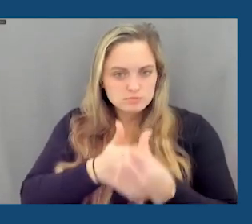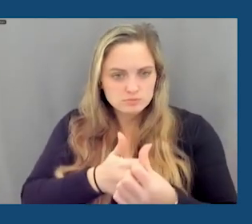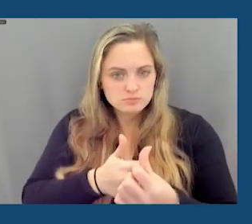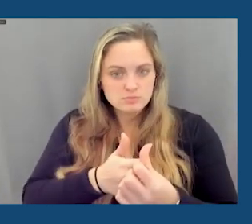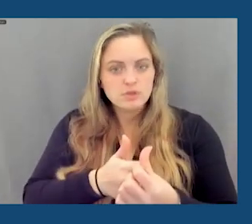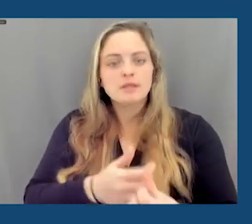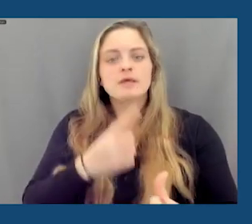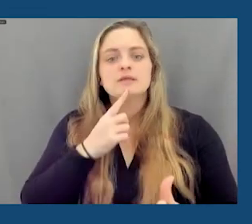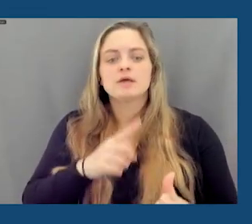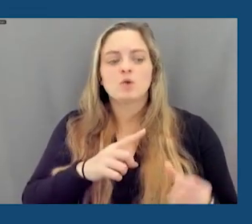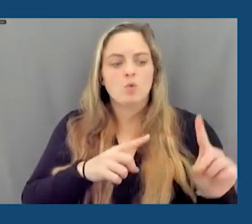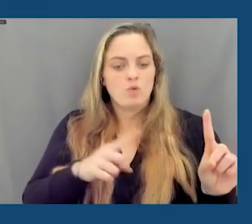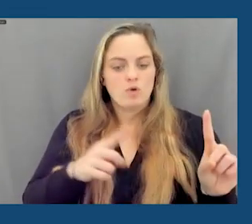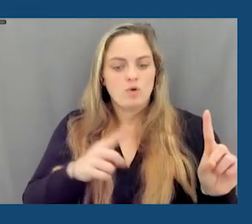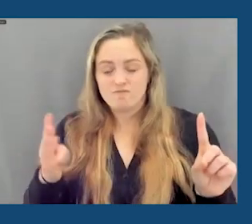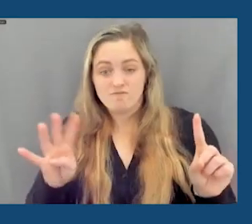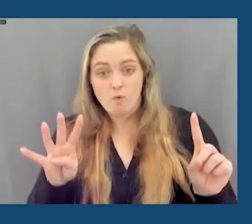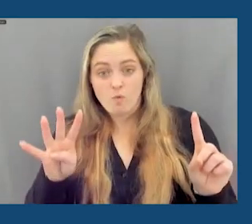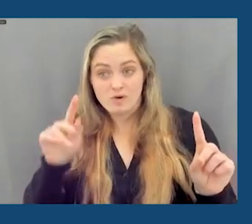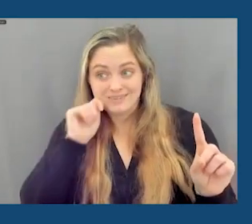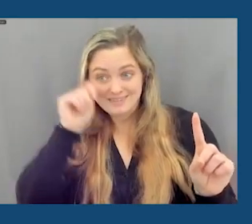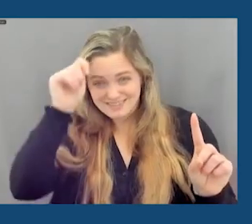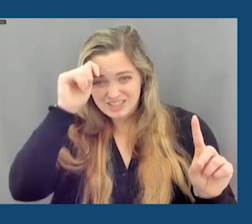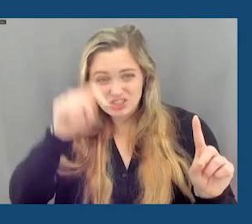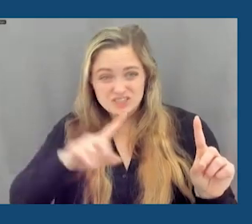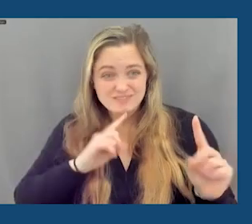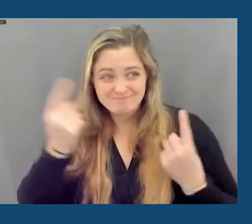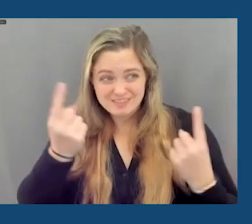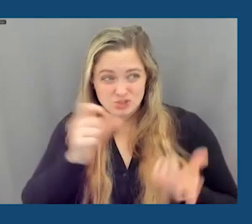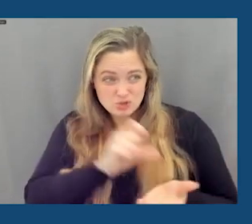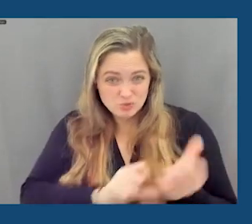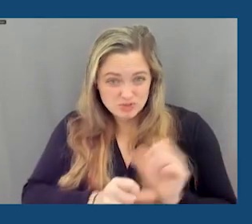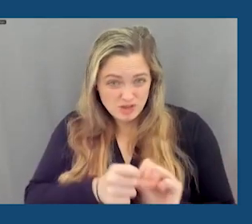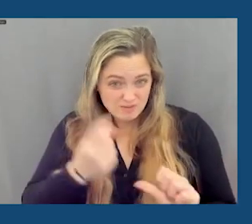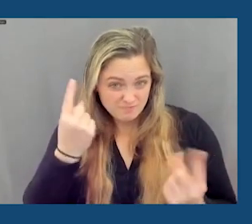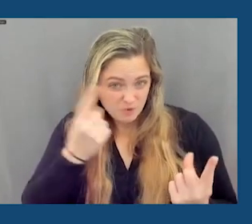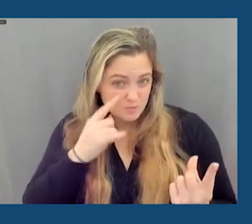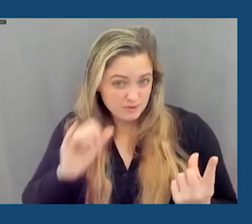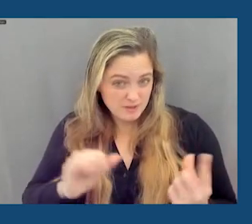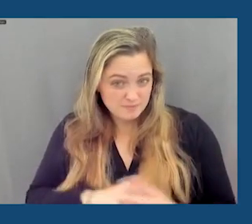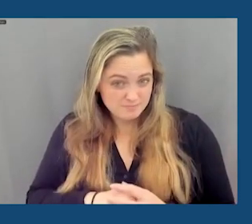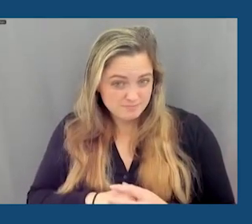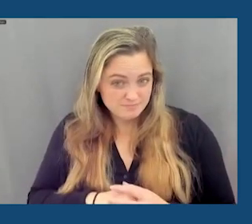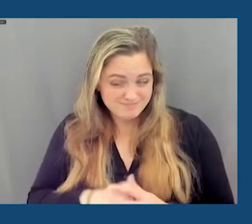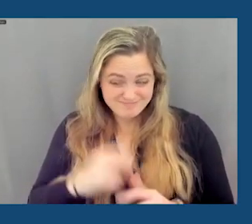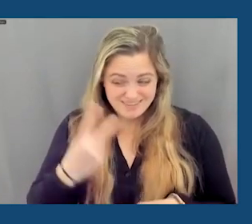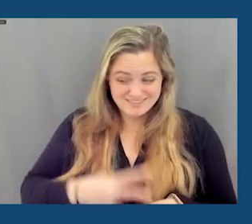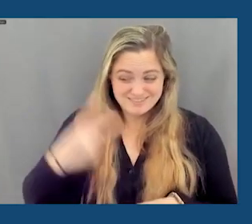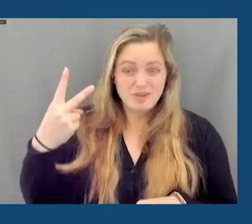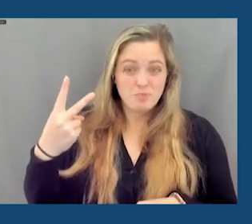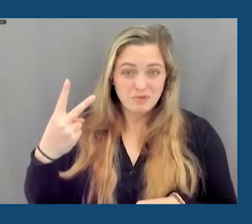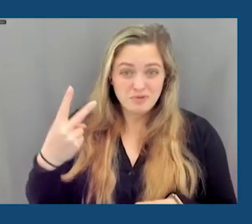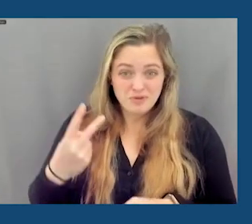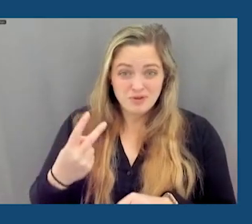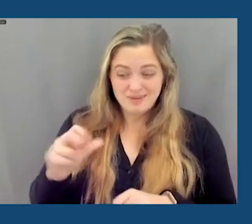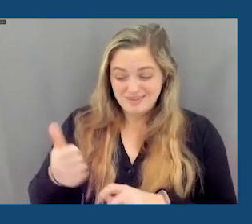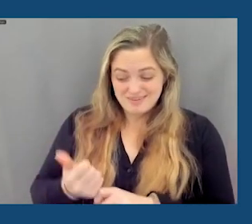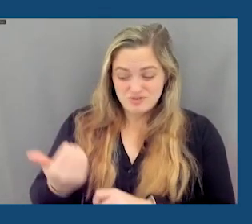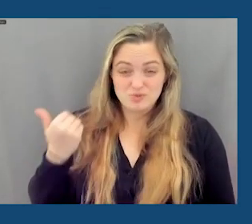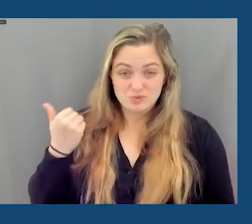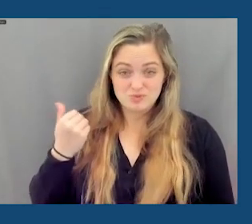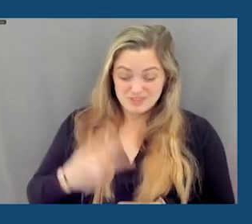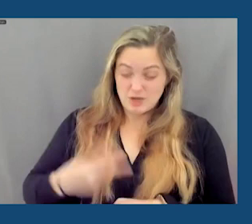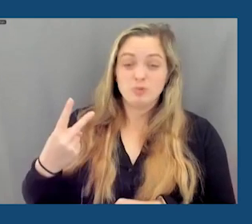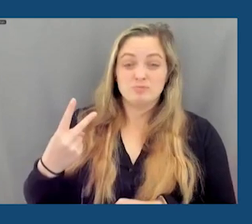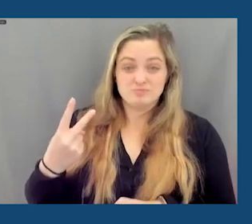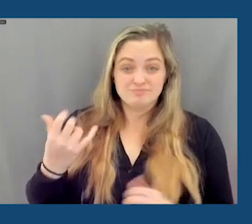1 in 4 teenagers have actually considered suicide. That is double what it was just 10 short years ago.